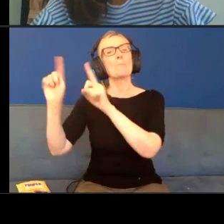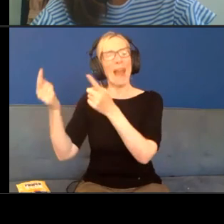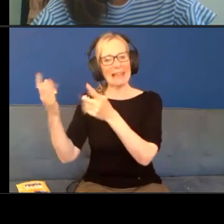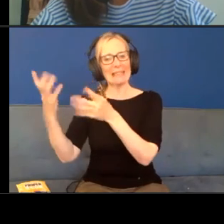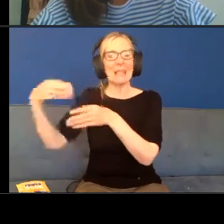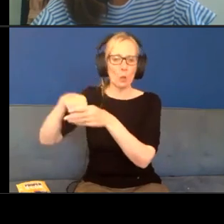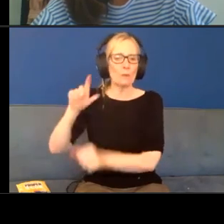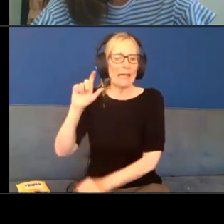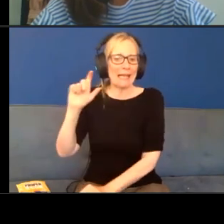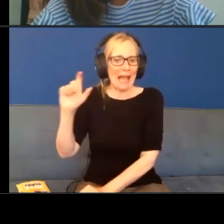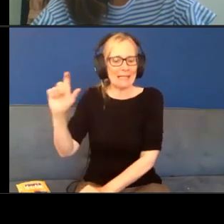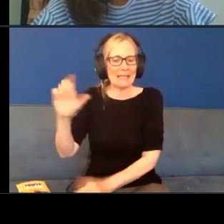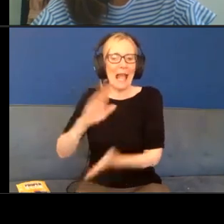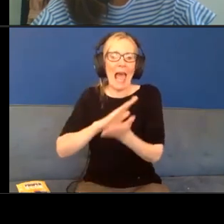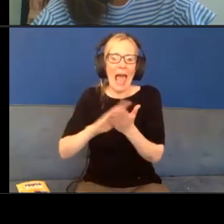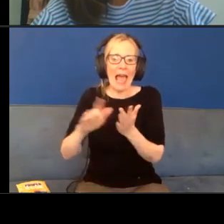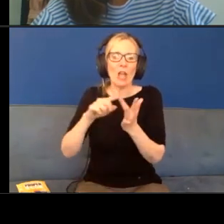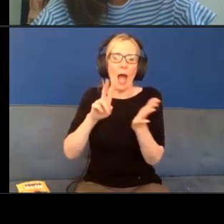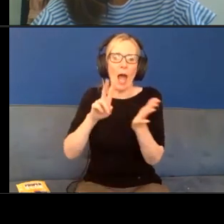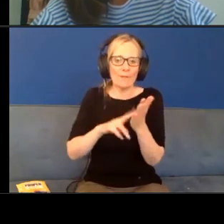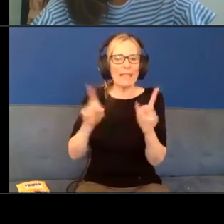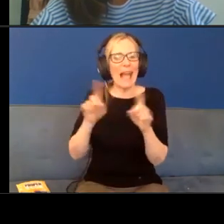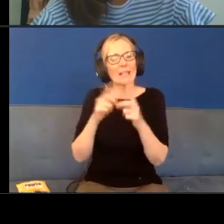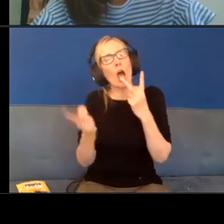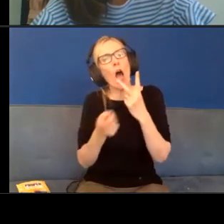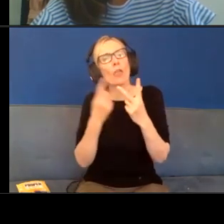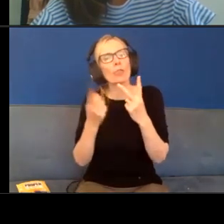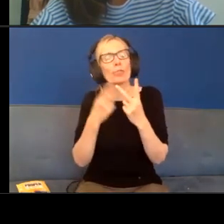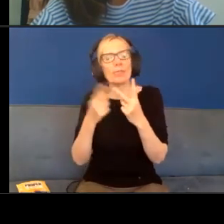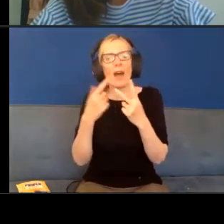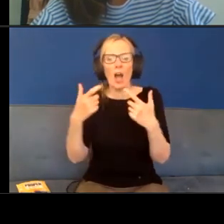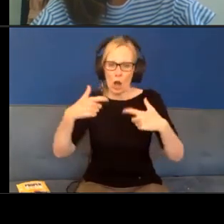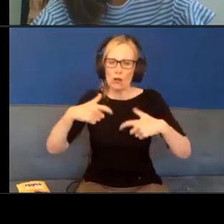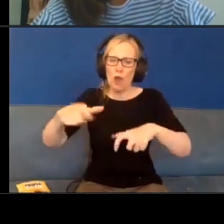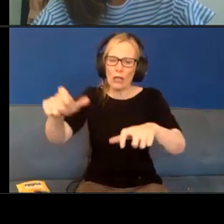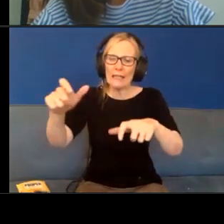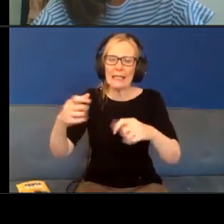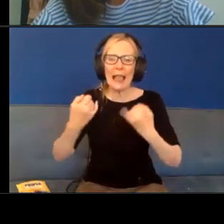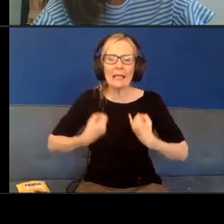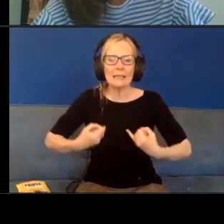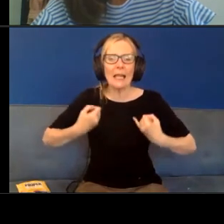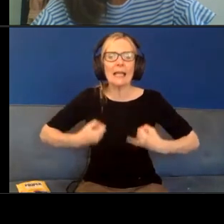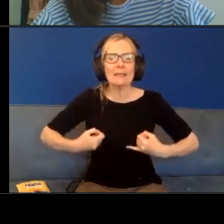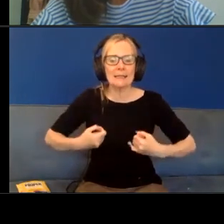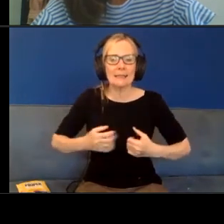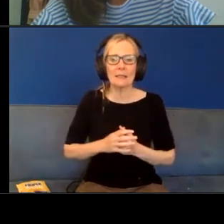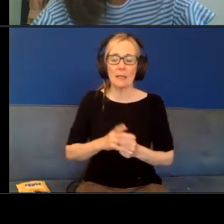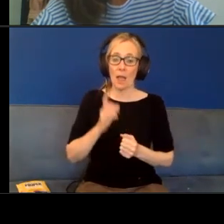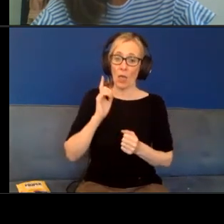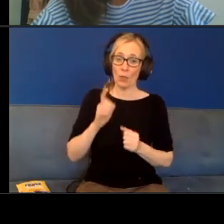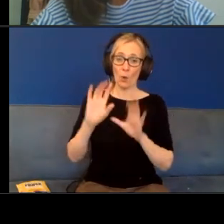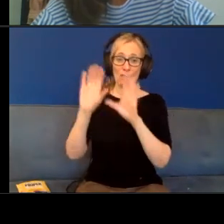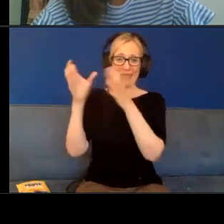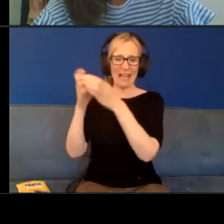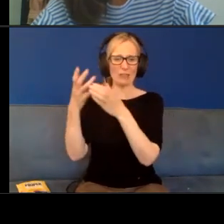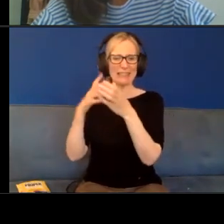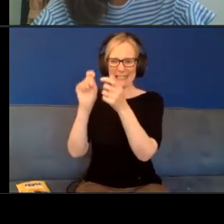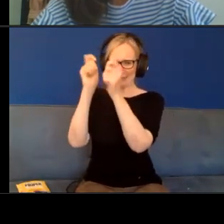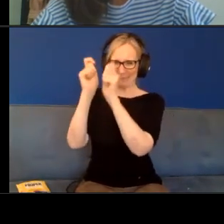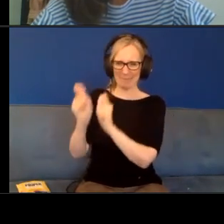cancer, HIV, and other kind of chronic illnesses. Those categories potentially need a bit of a revisit